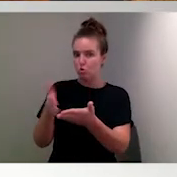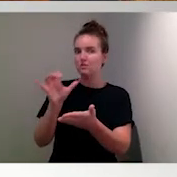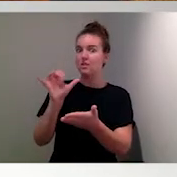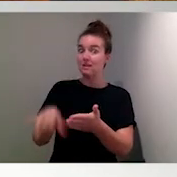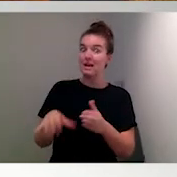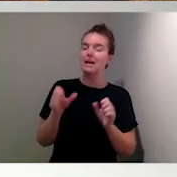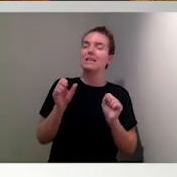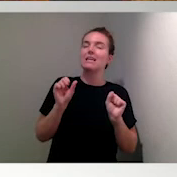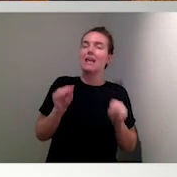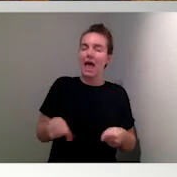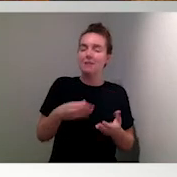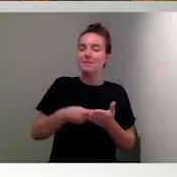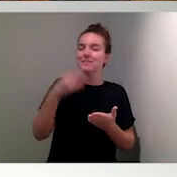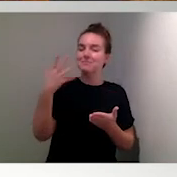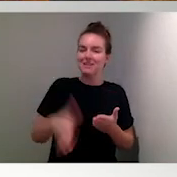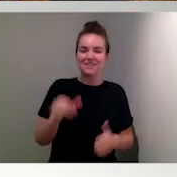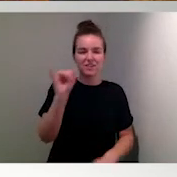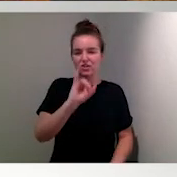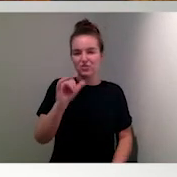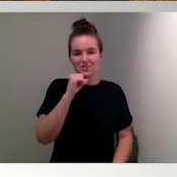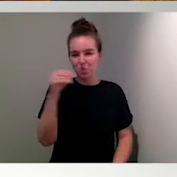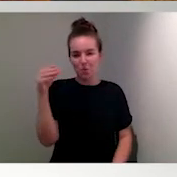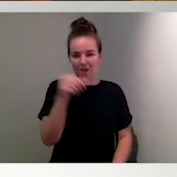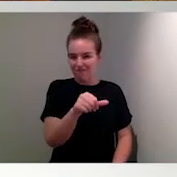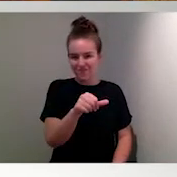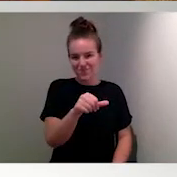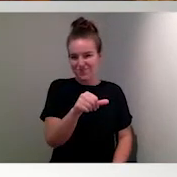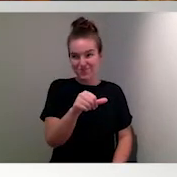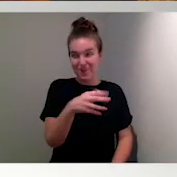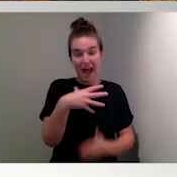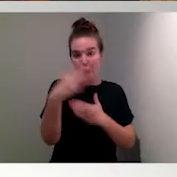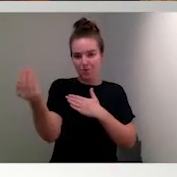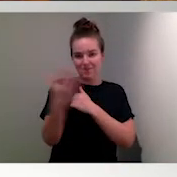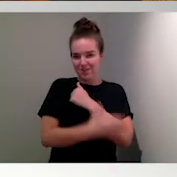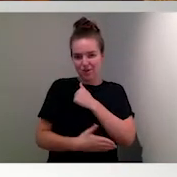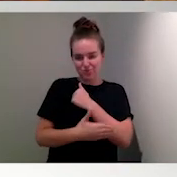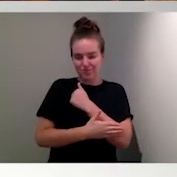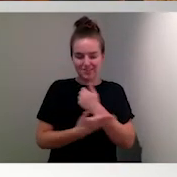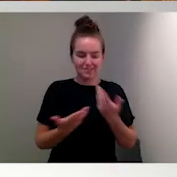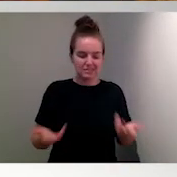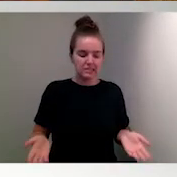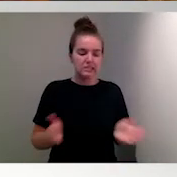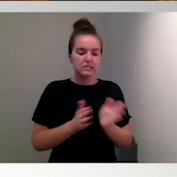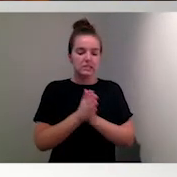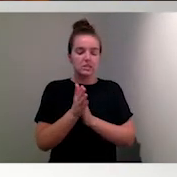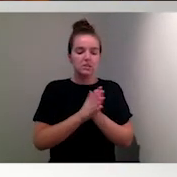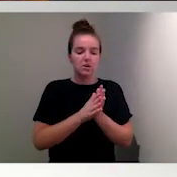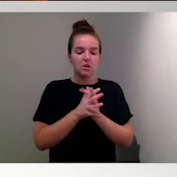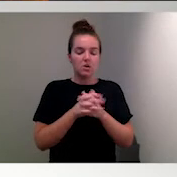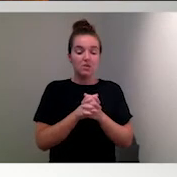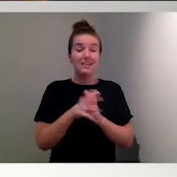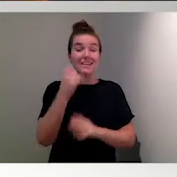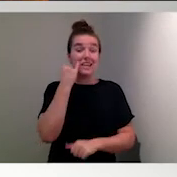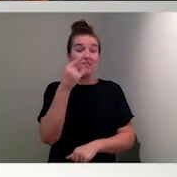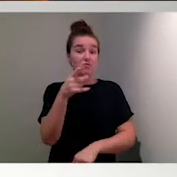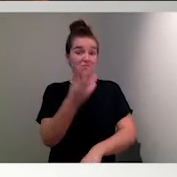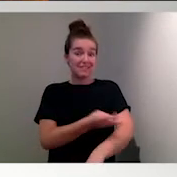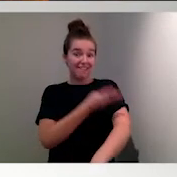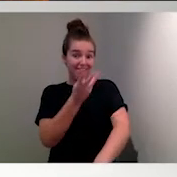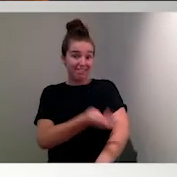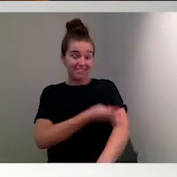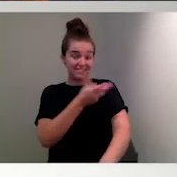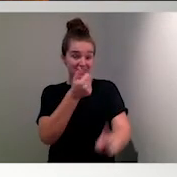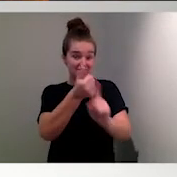cover it out of the country. The best thing to do if you're on dialysis is to work with your